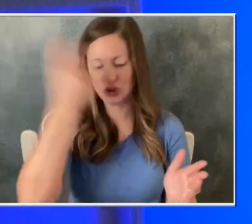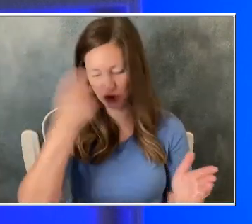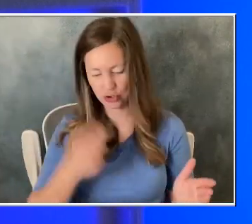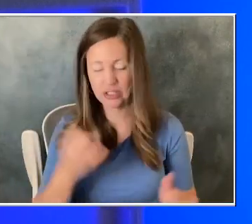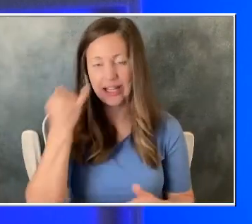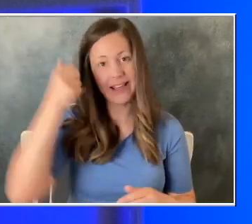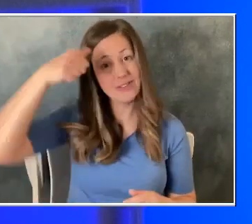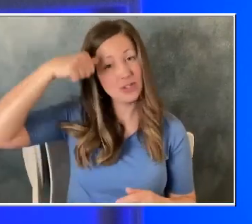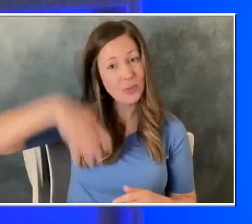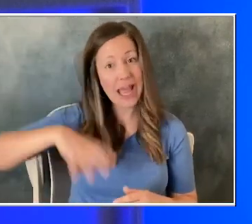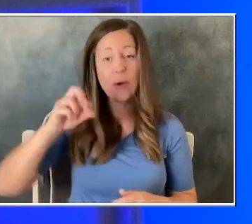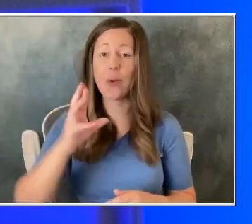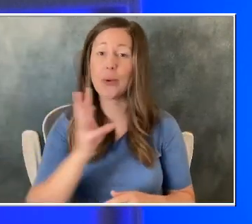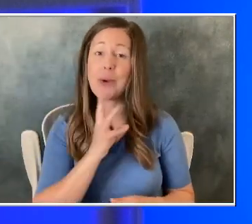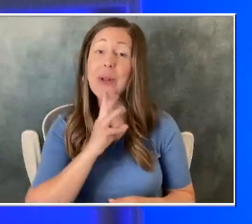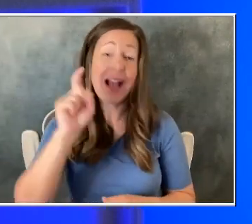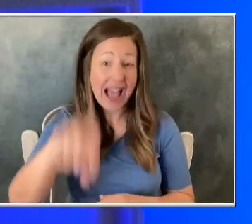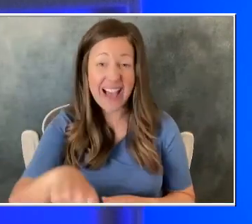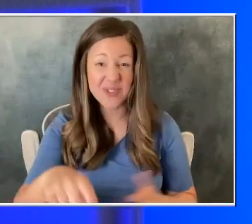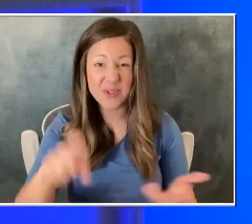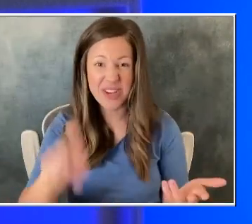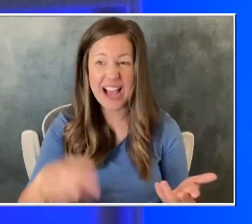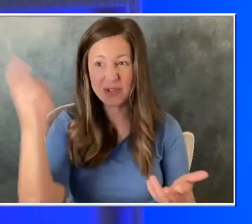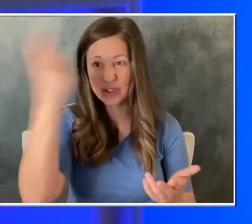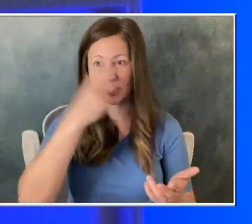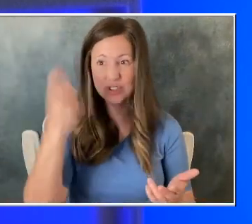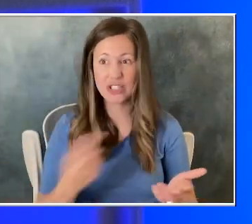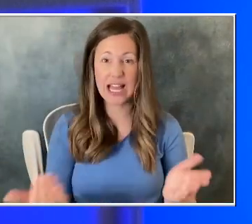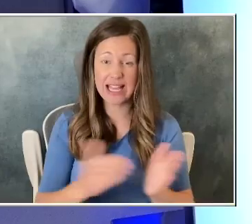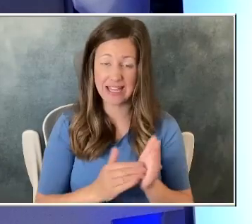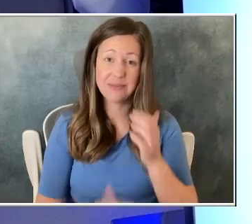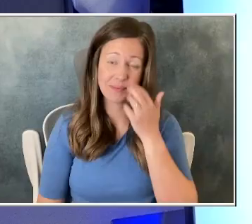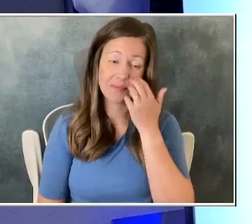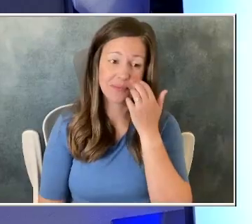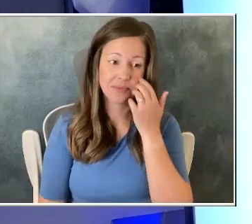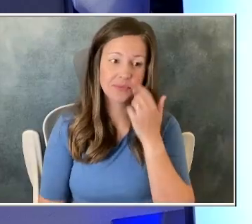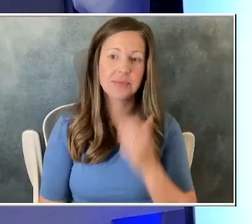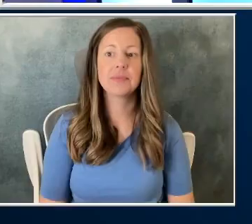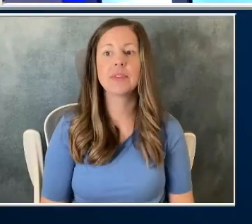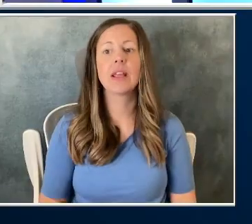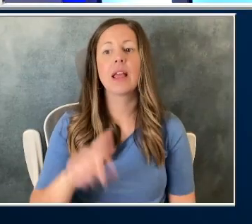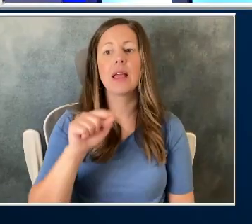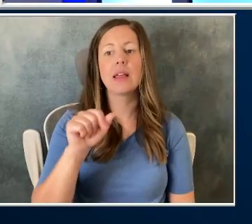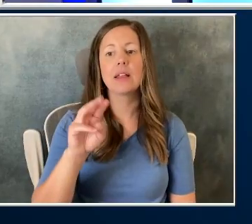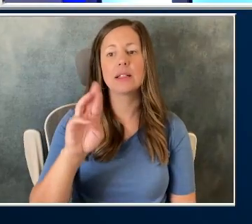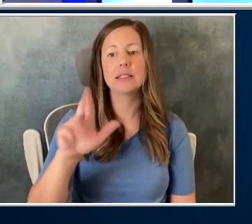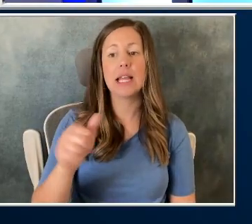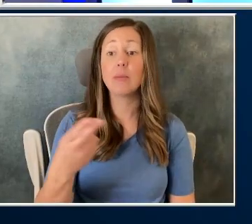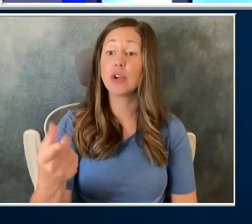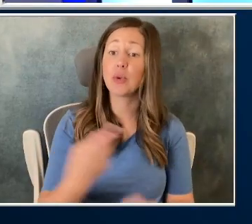you have to reapply your sunscreen because all of that has been washed away already. All right, Tamara, do you wear a sunscreen when you go outside now?